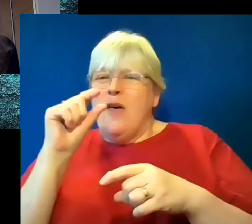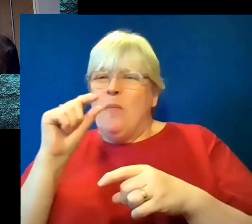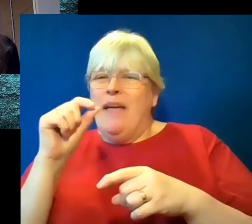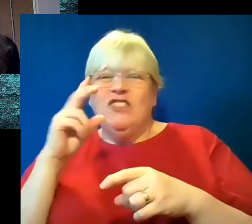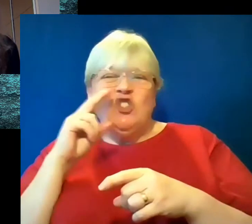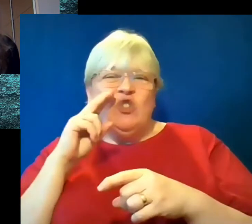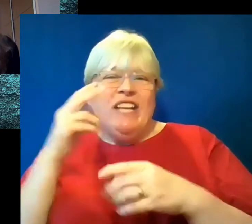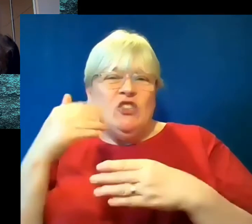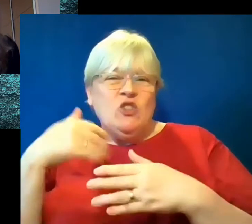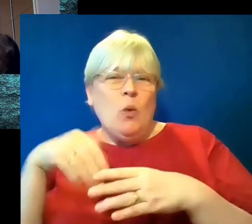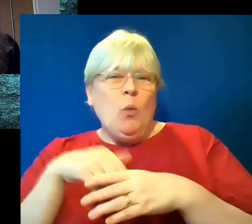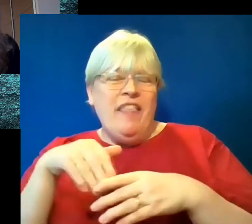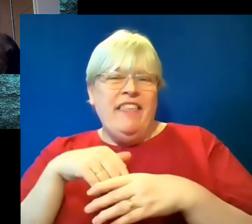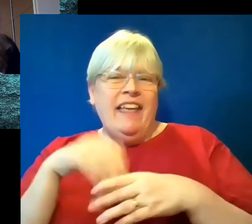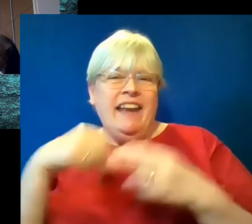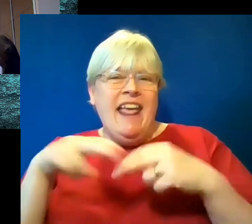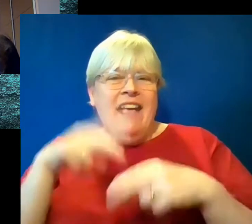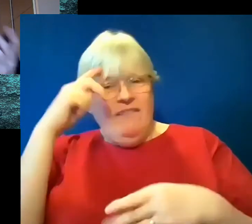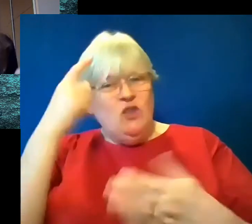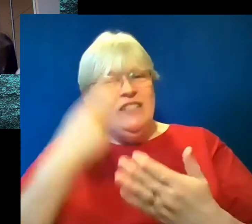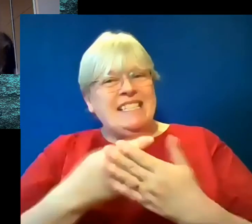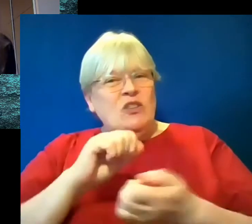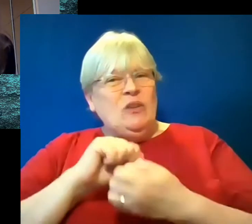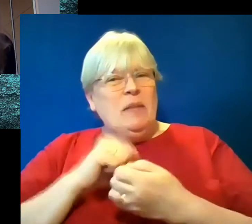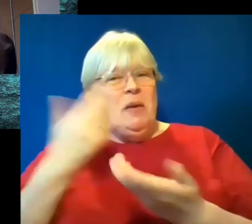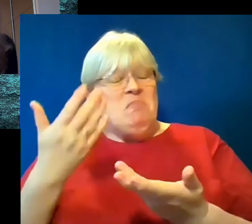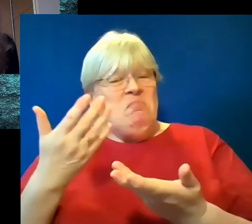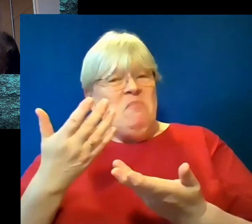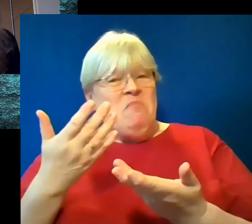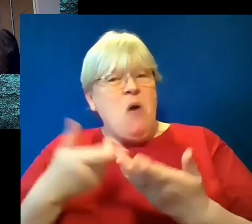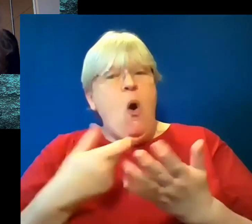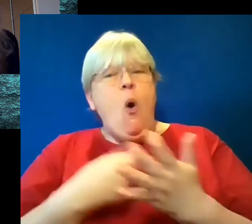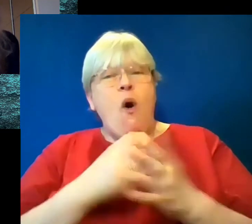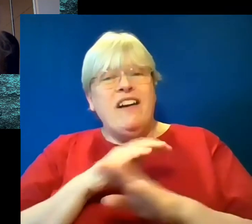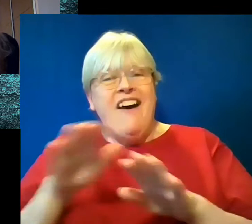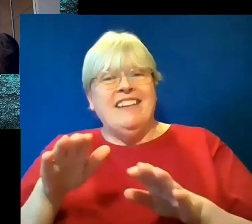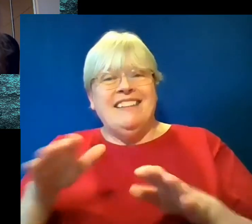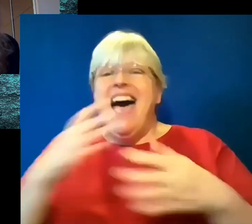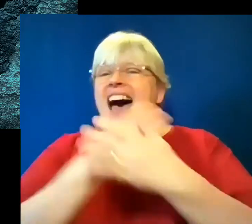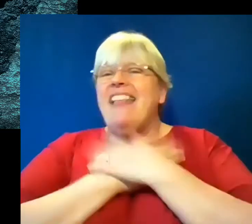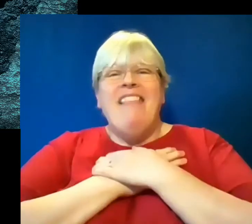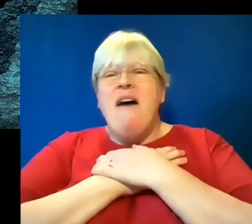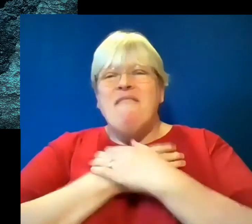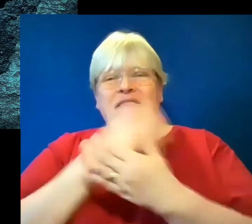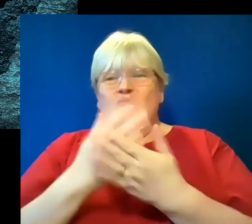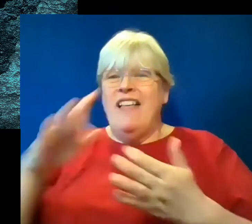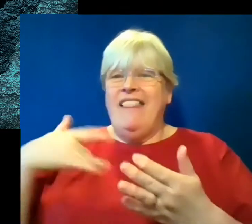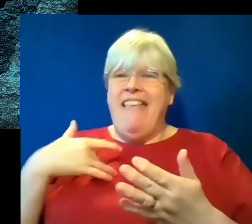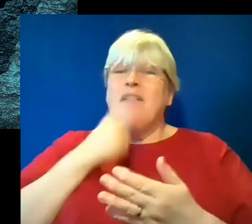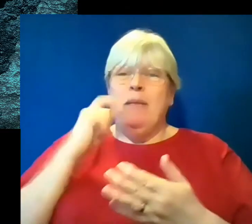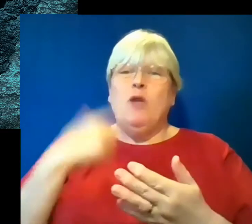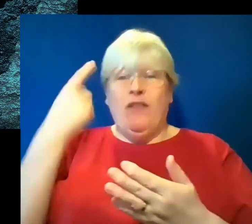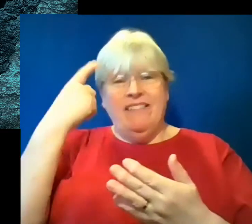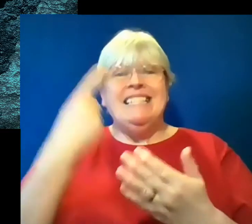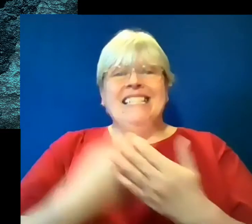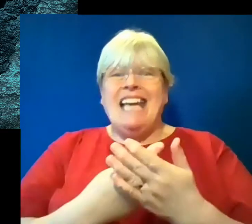whether or not you decide to keep it. And I love in real life people who have decided to keep their strangeness, and people who have